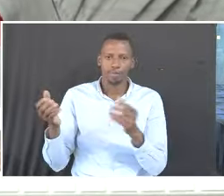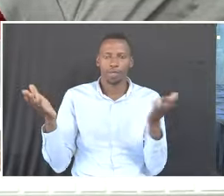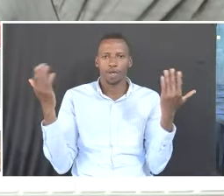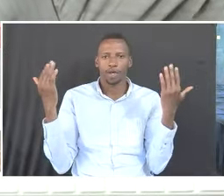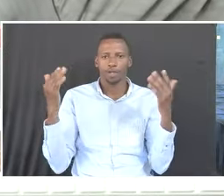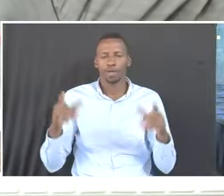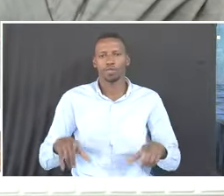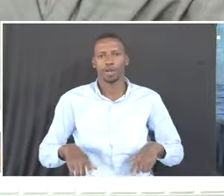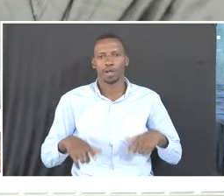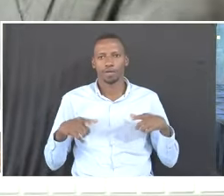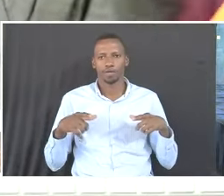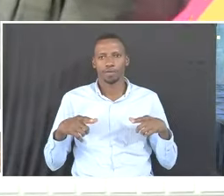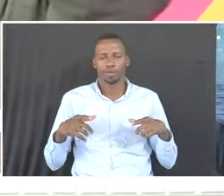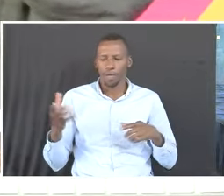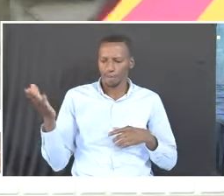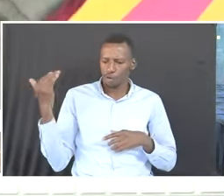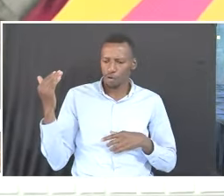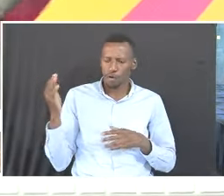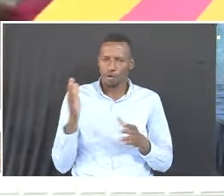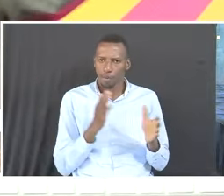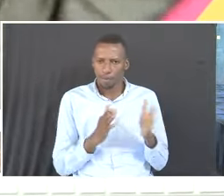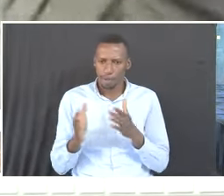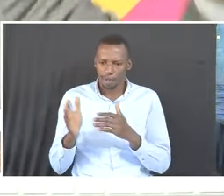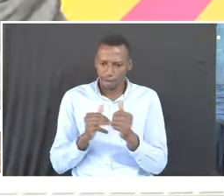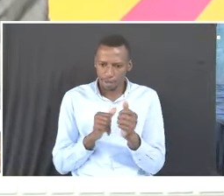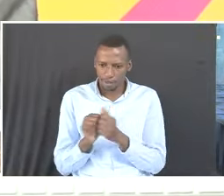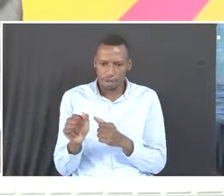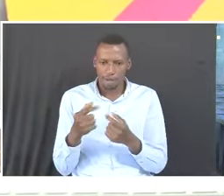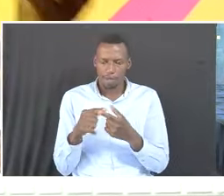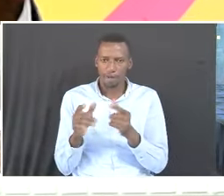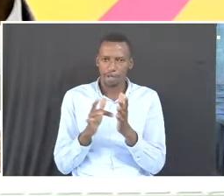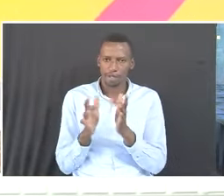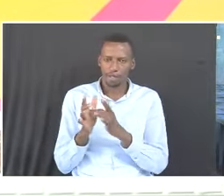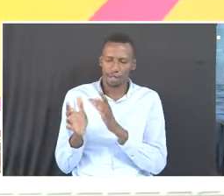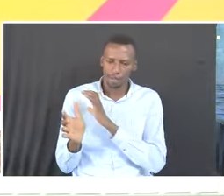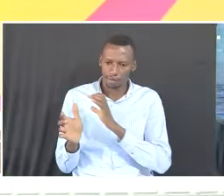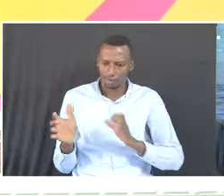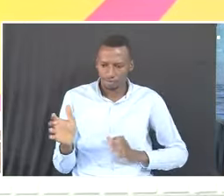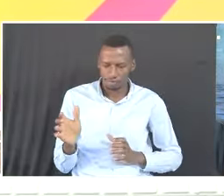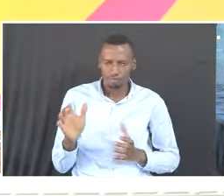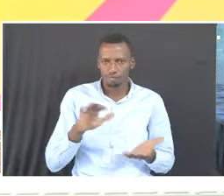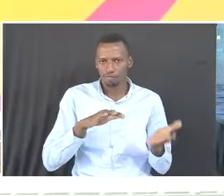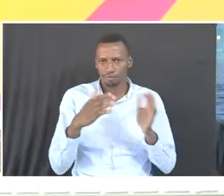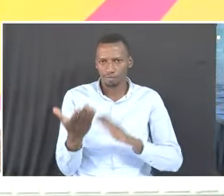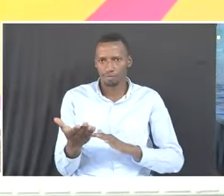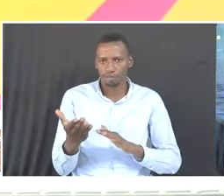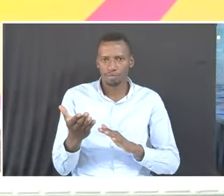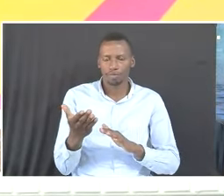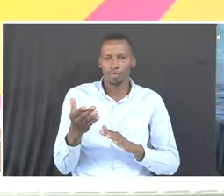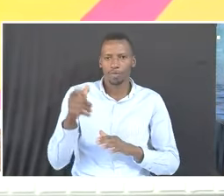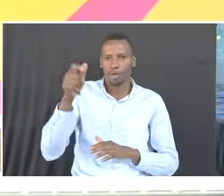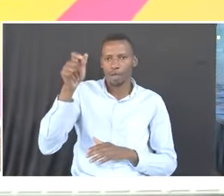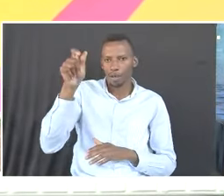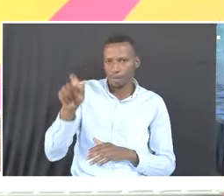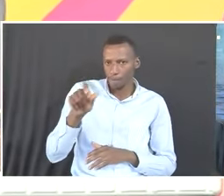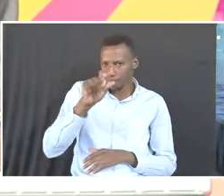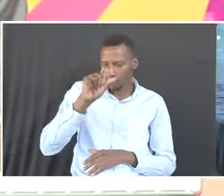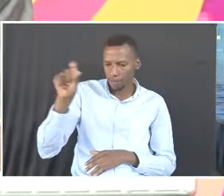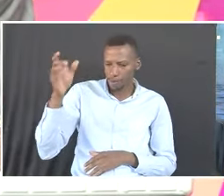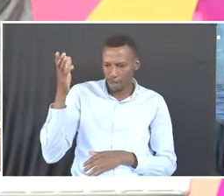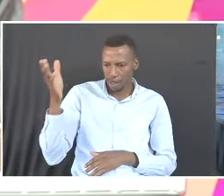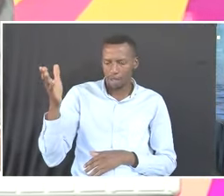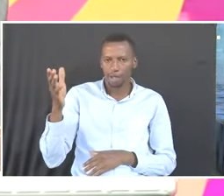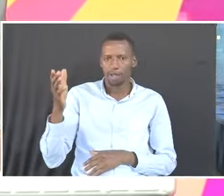eternal destruction, but Jesus Christ's act on that mountain has made us heirs of eternal life. The act on